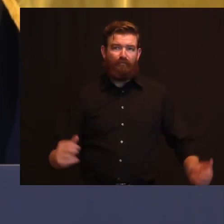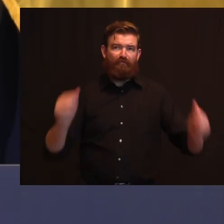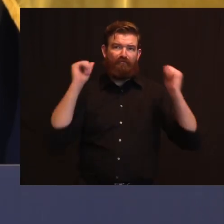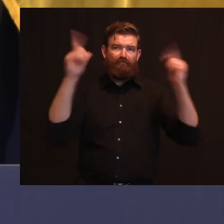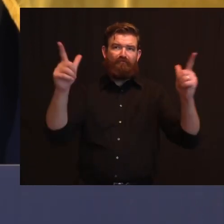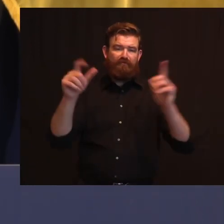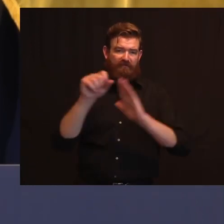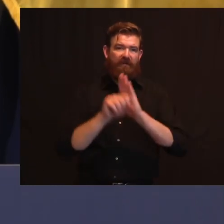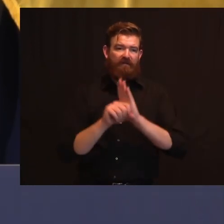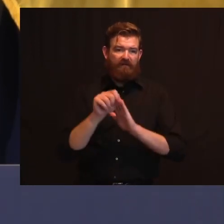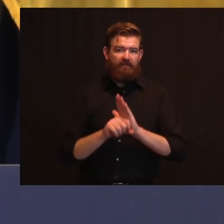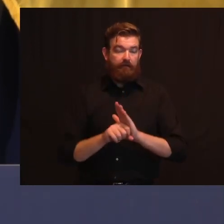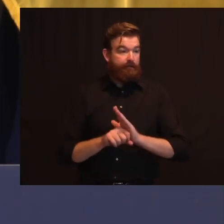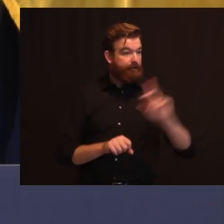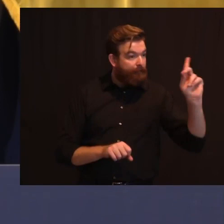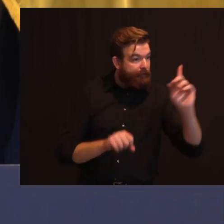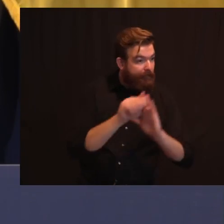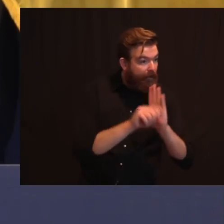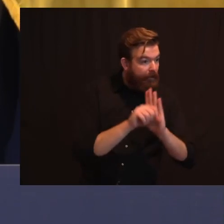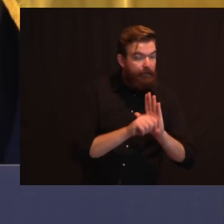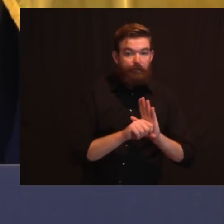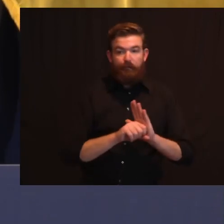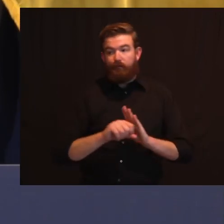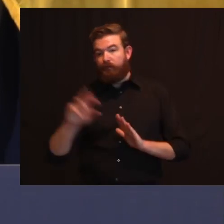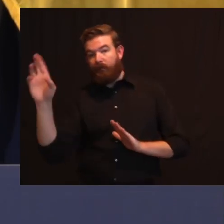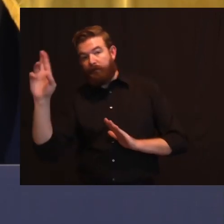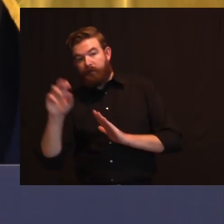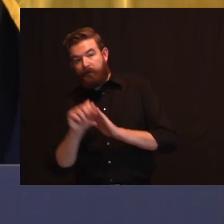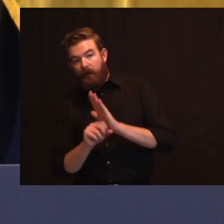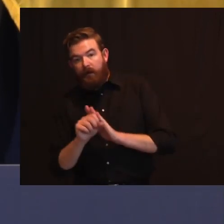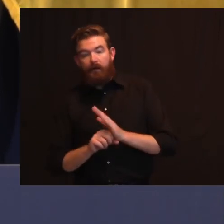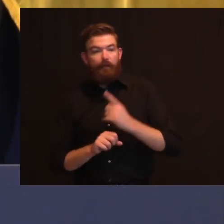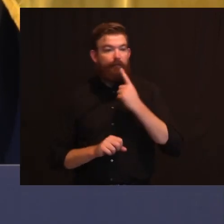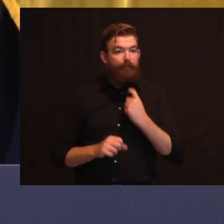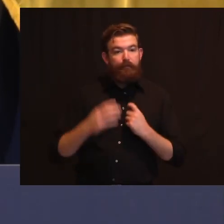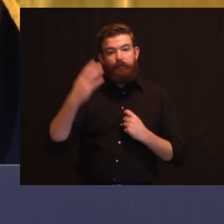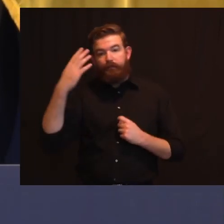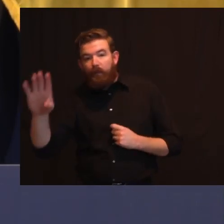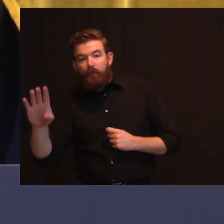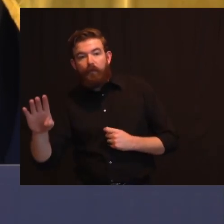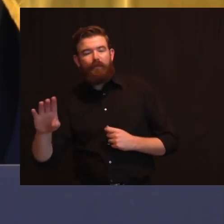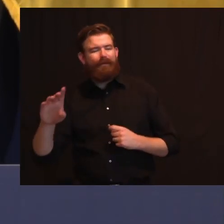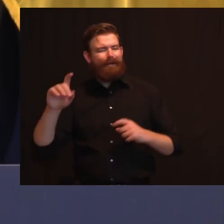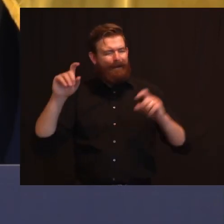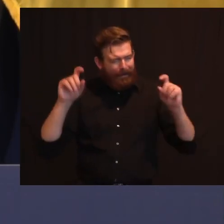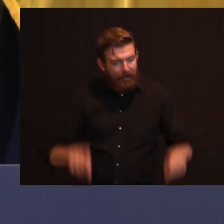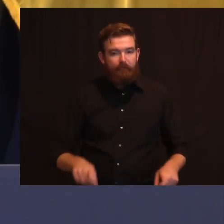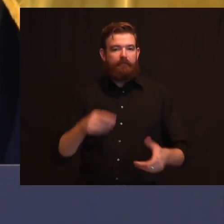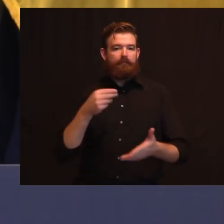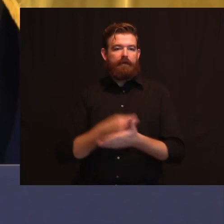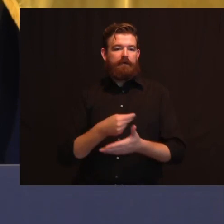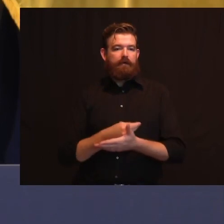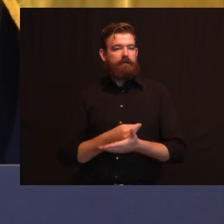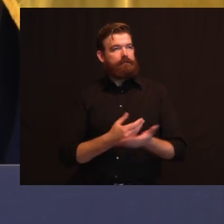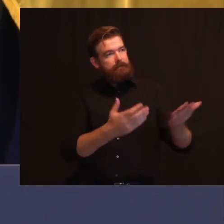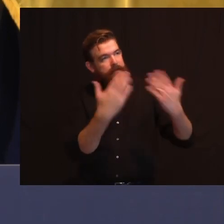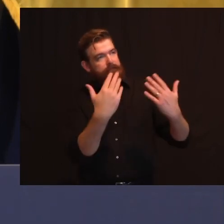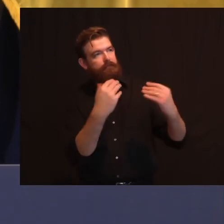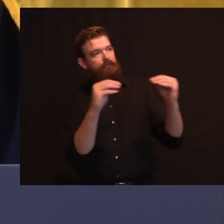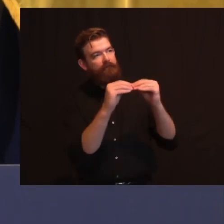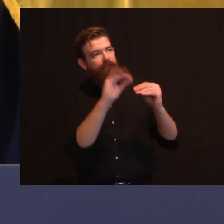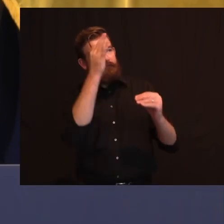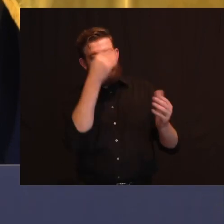We had a discussion this morning. First of all, at this point, Judy made a statement which I want to reiterate as of this moment, based